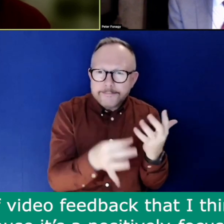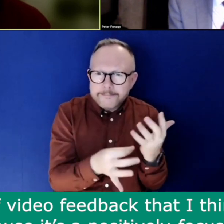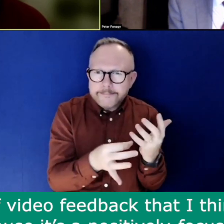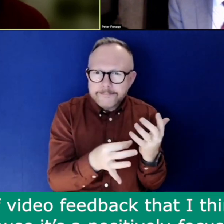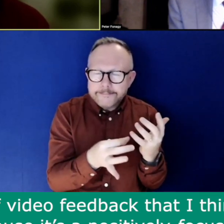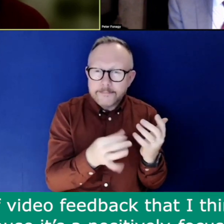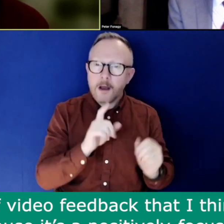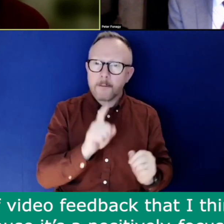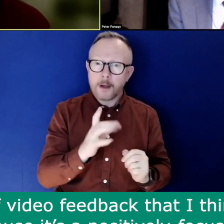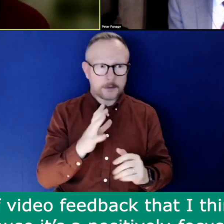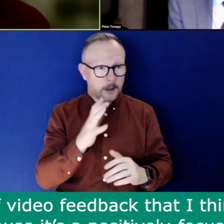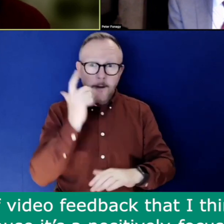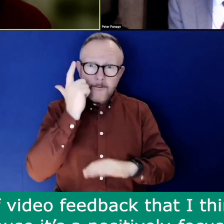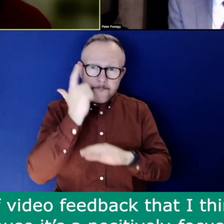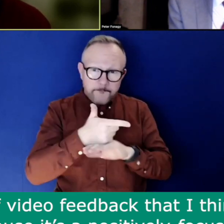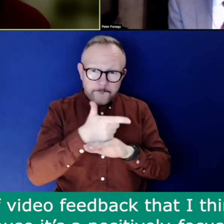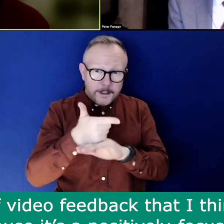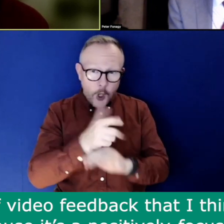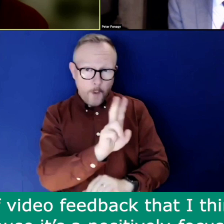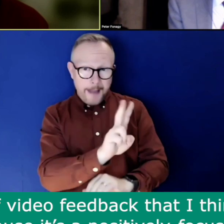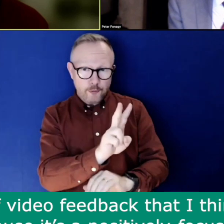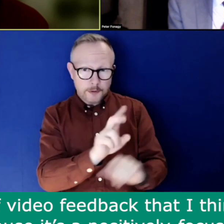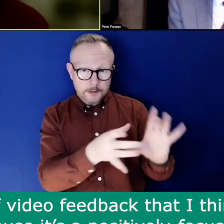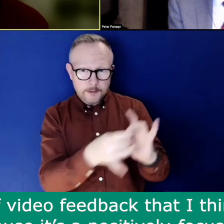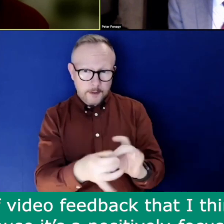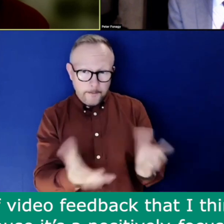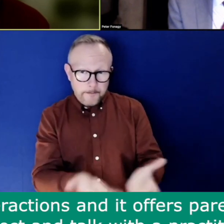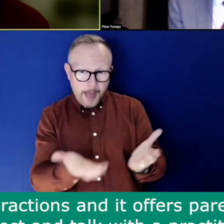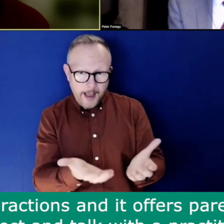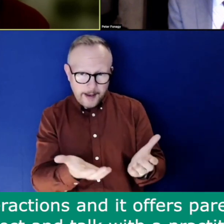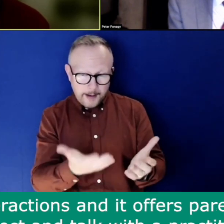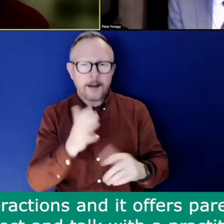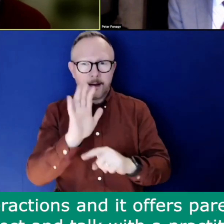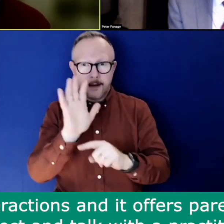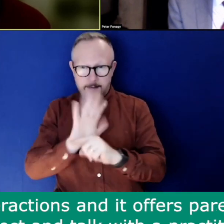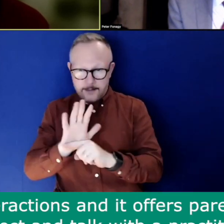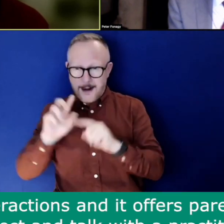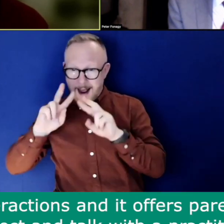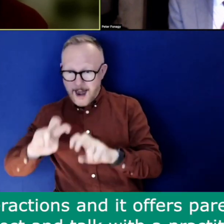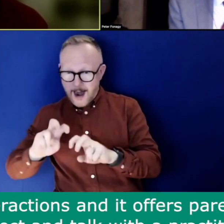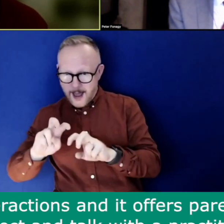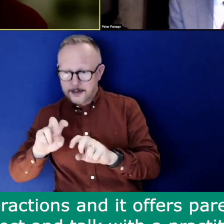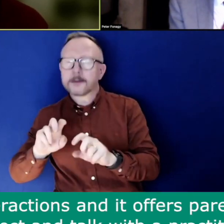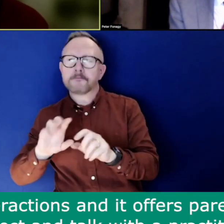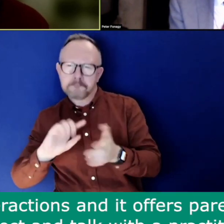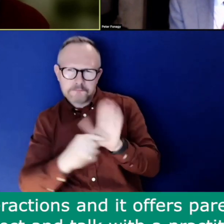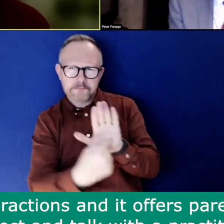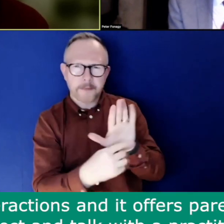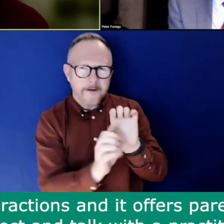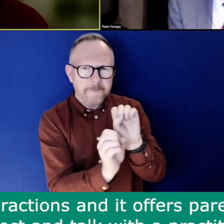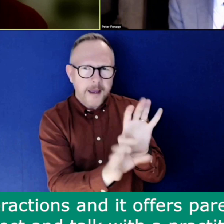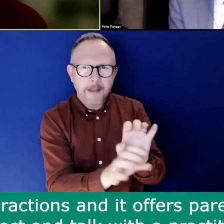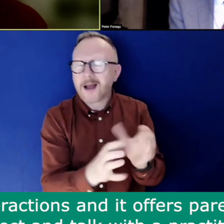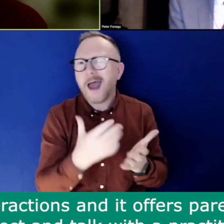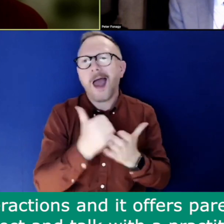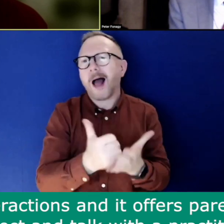many, many parents, because it's a positively focused intervention. It picks up on normal interactions, and it offers parents